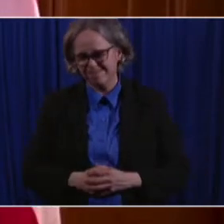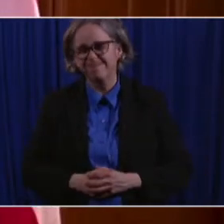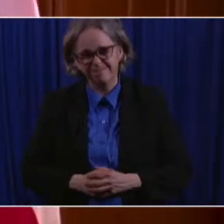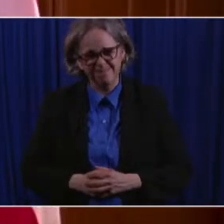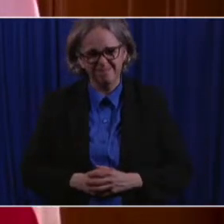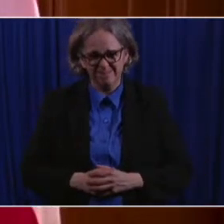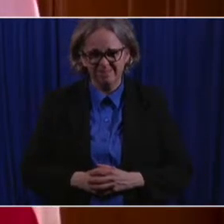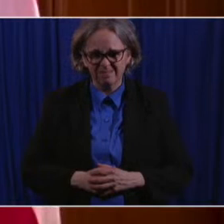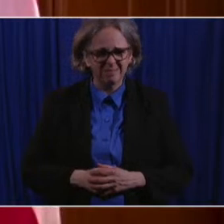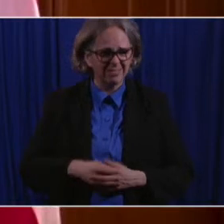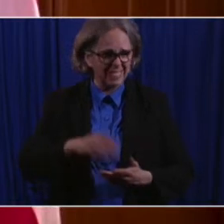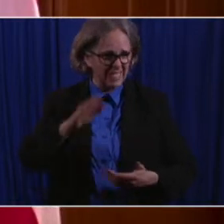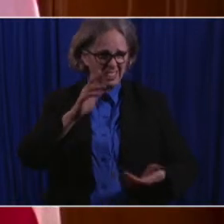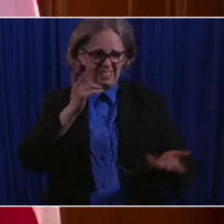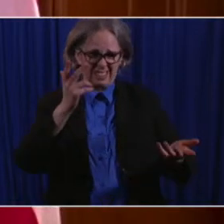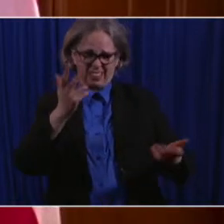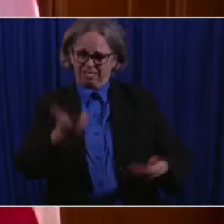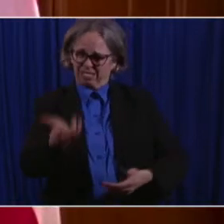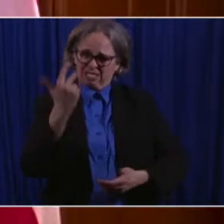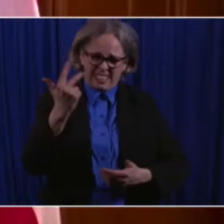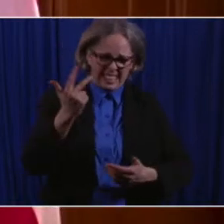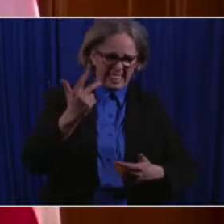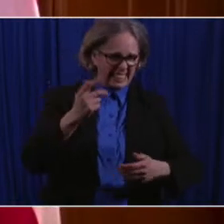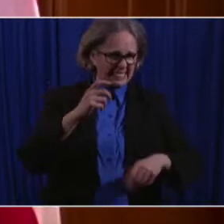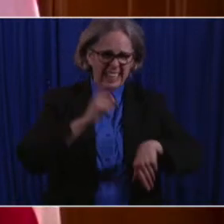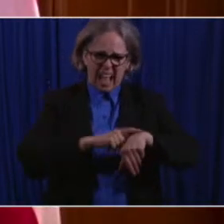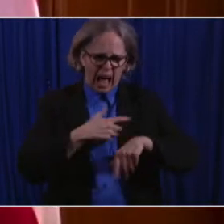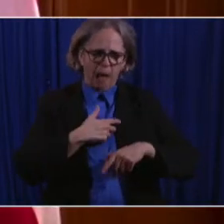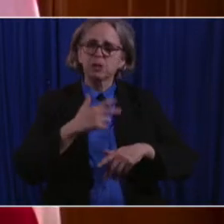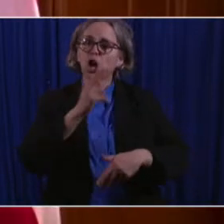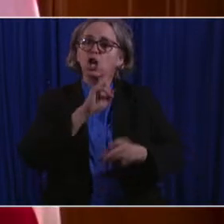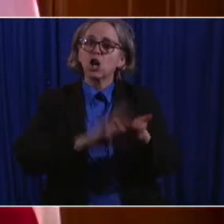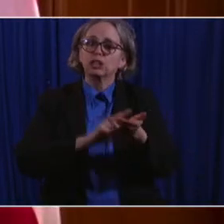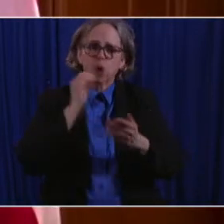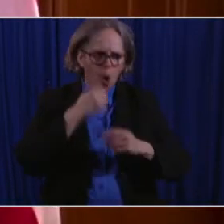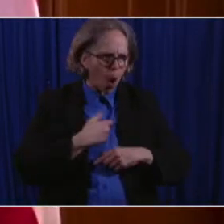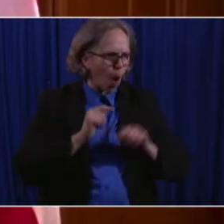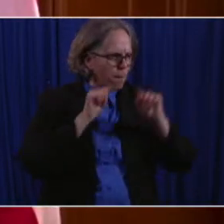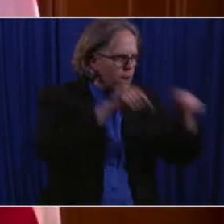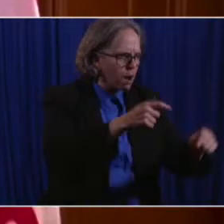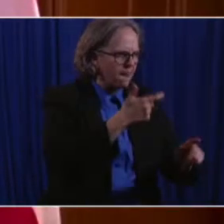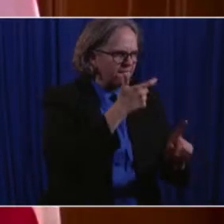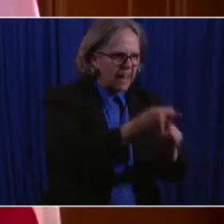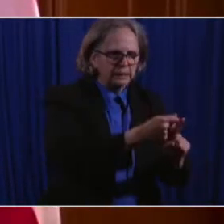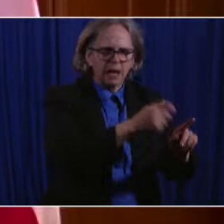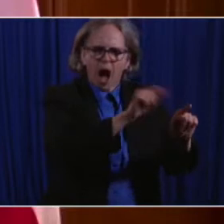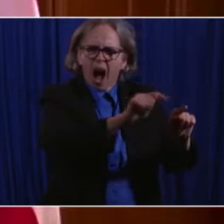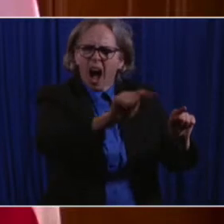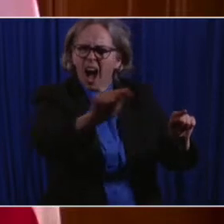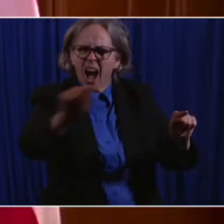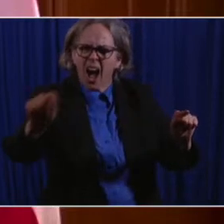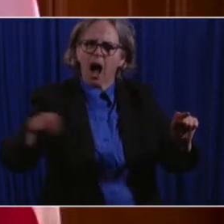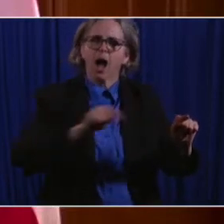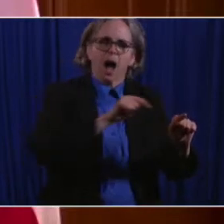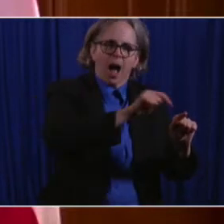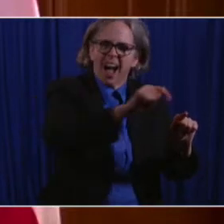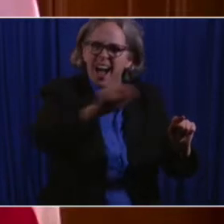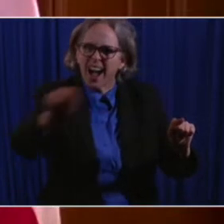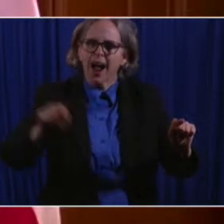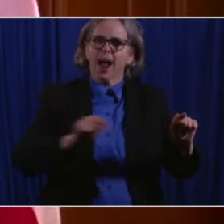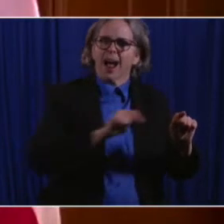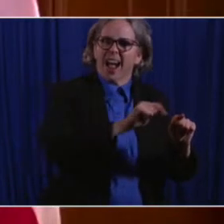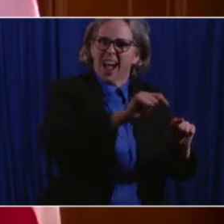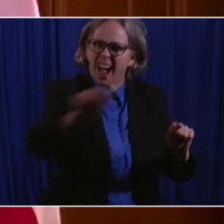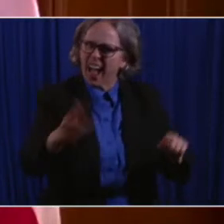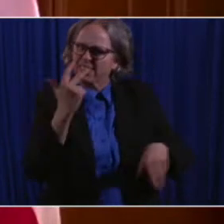times, 3 different visits, we want to make sure that when a new resident comes in,